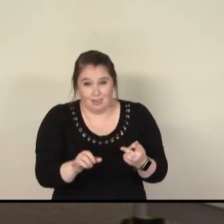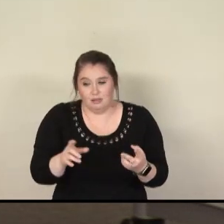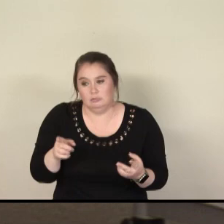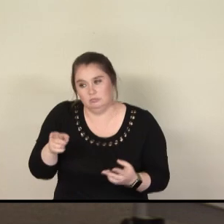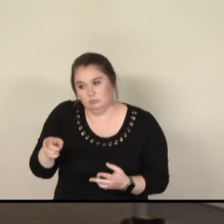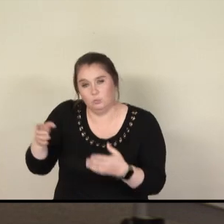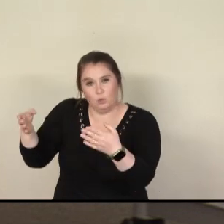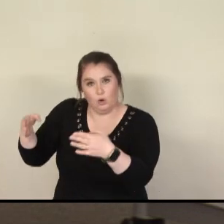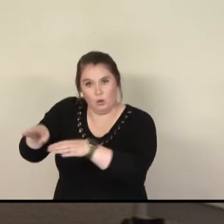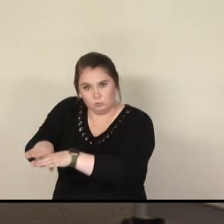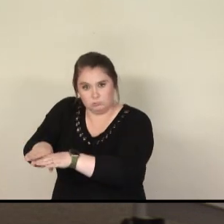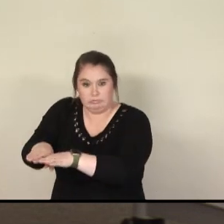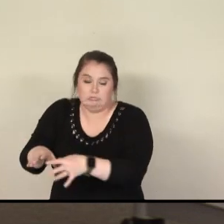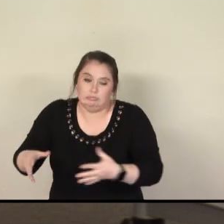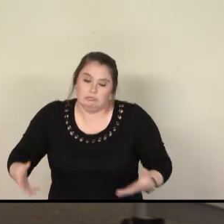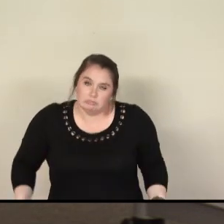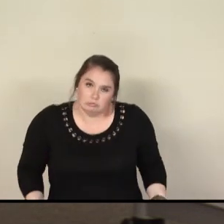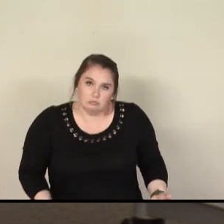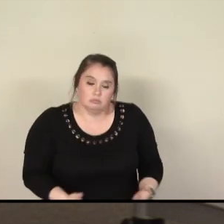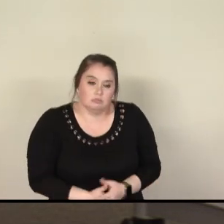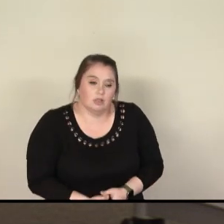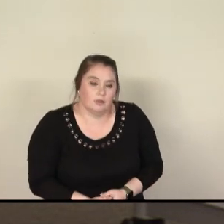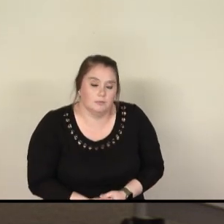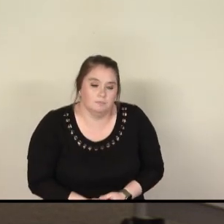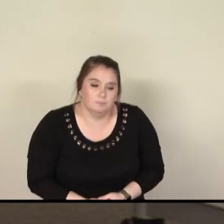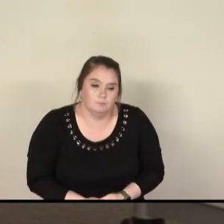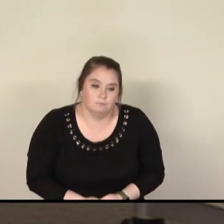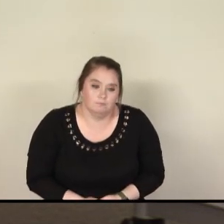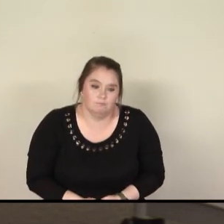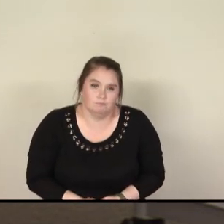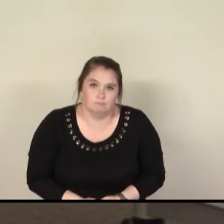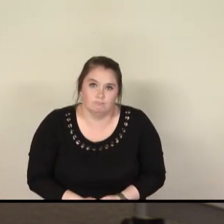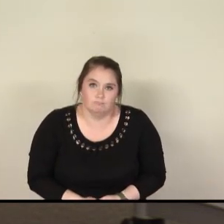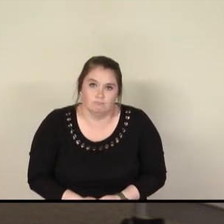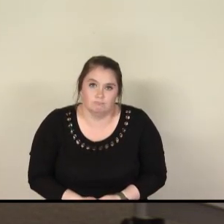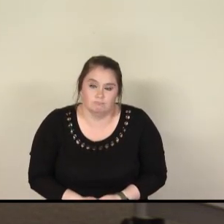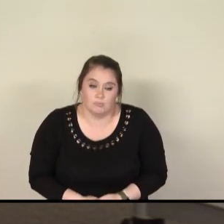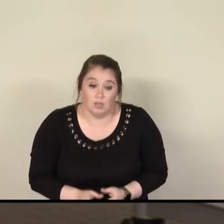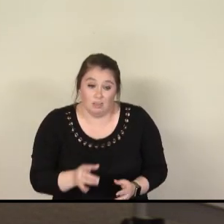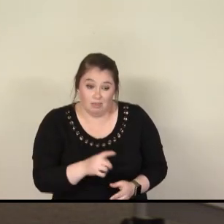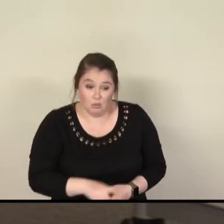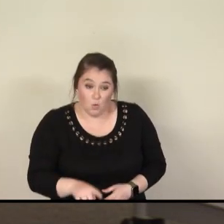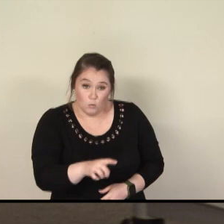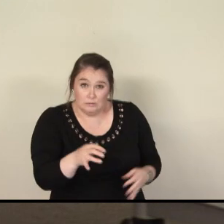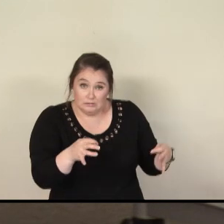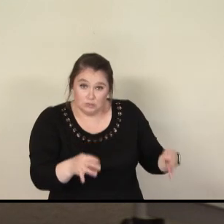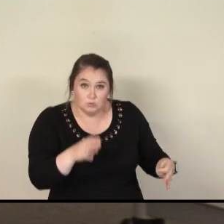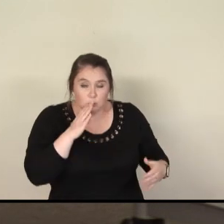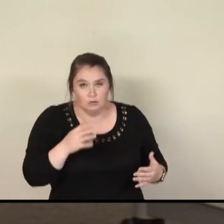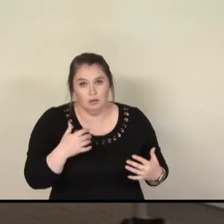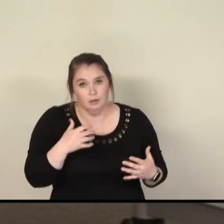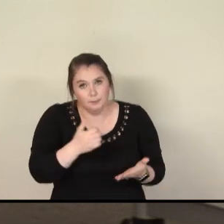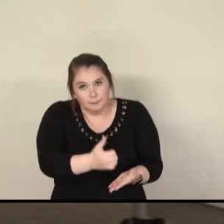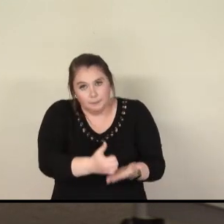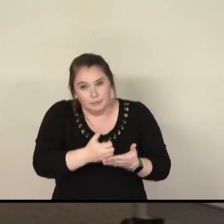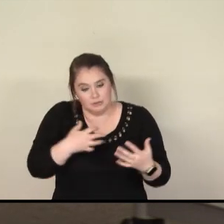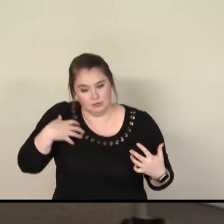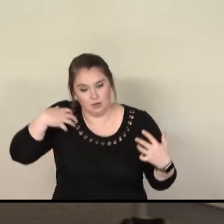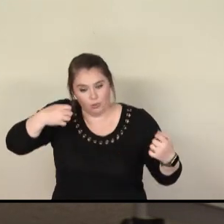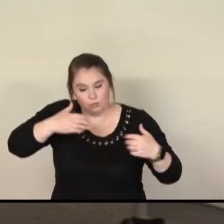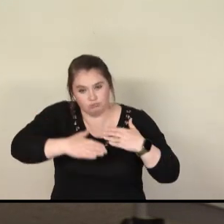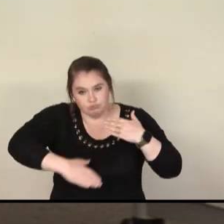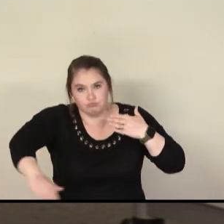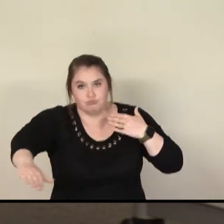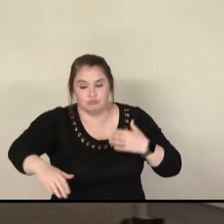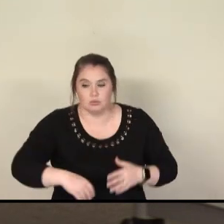tighter, and those will help us stay healthier. And one of the things we do as a district